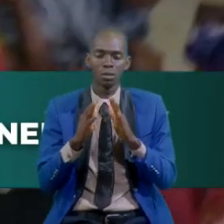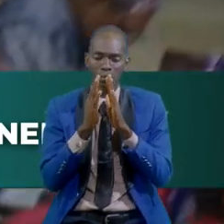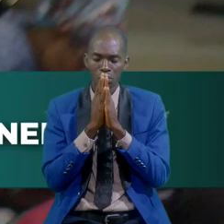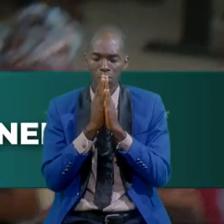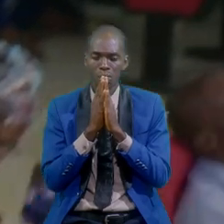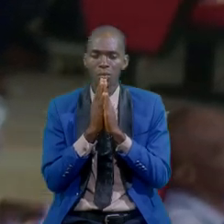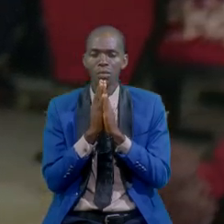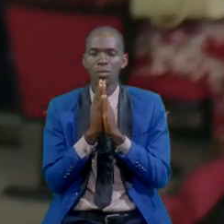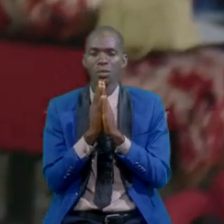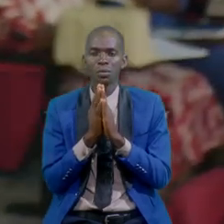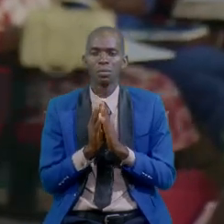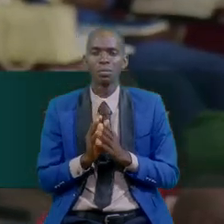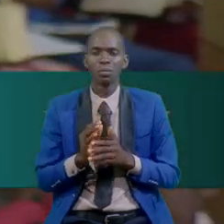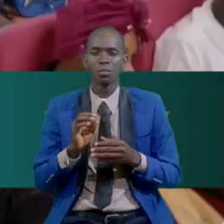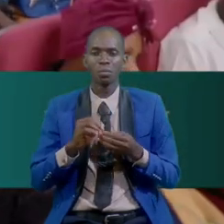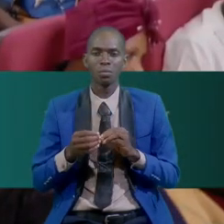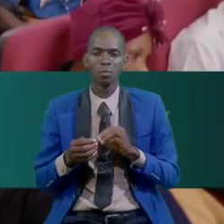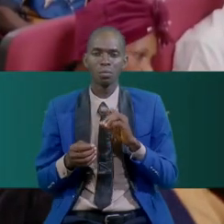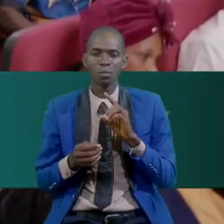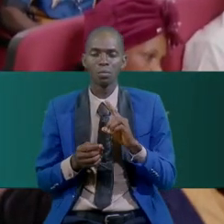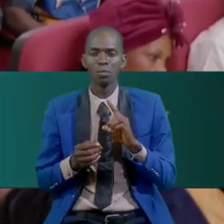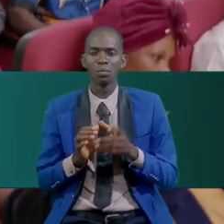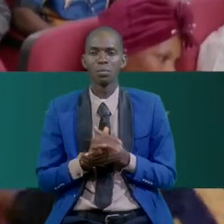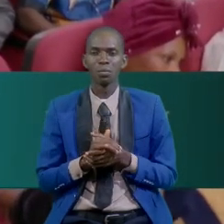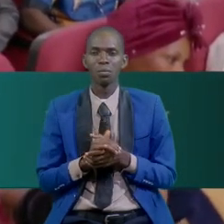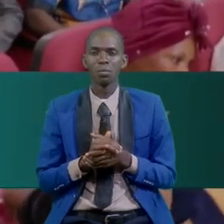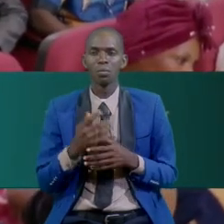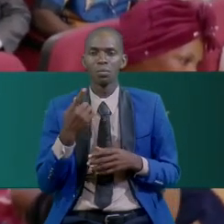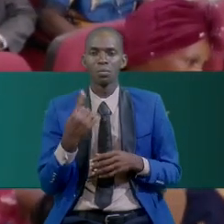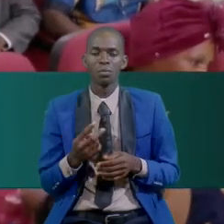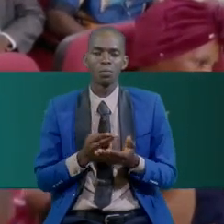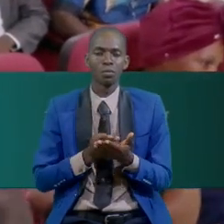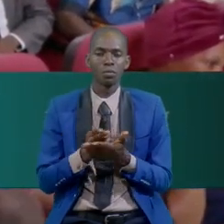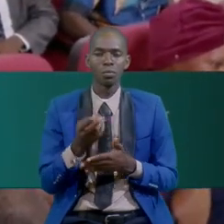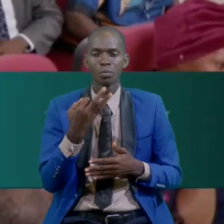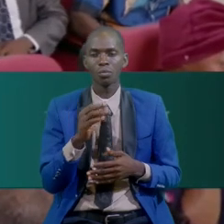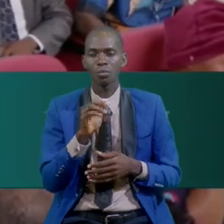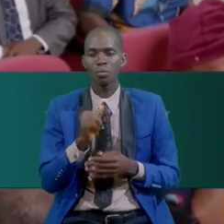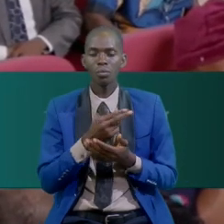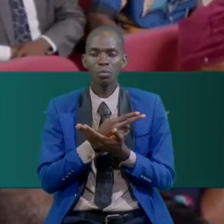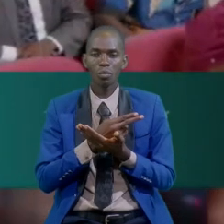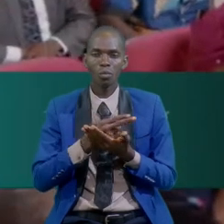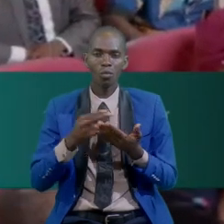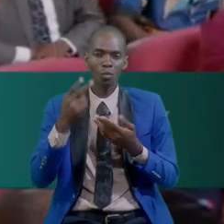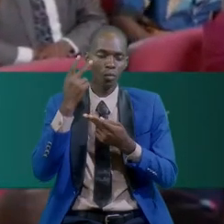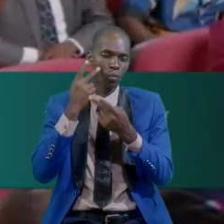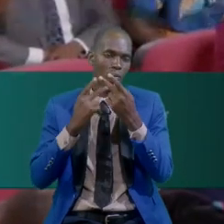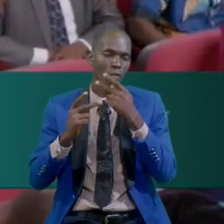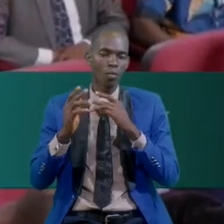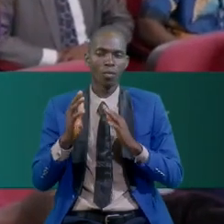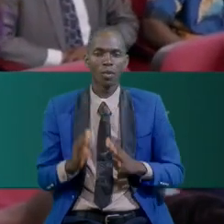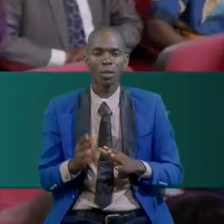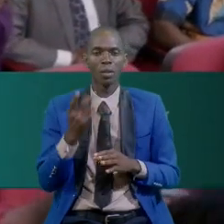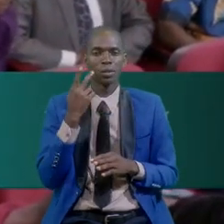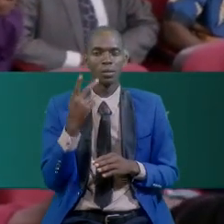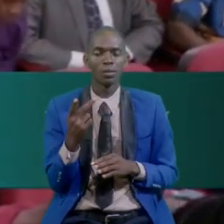to number one. Number one, the integrity of a godly prophet. We're looking